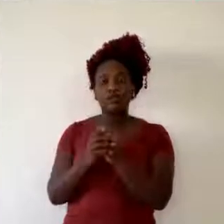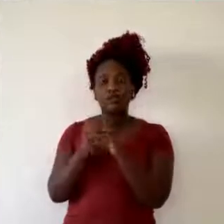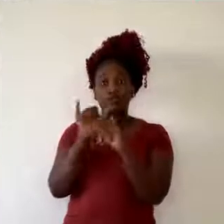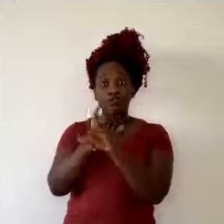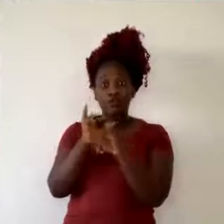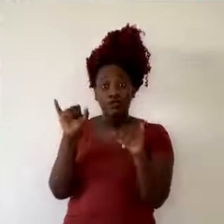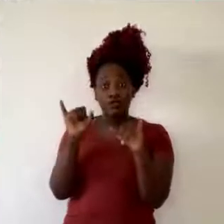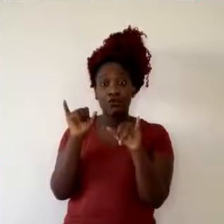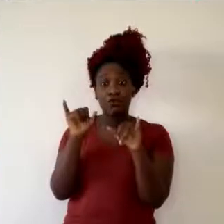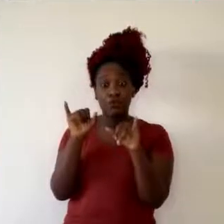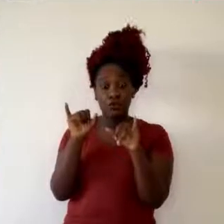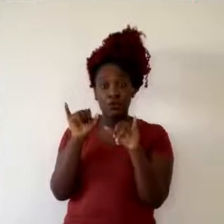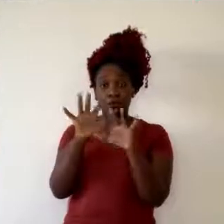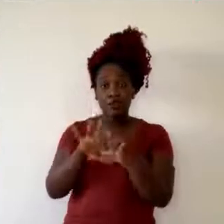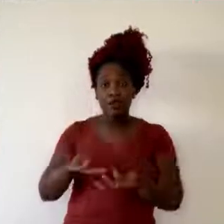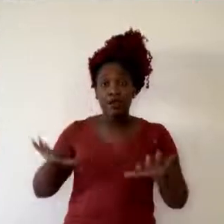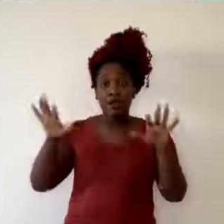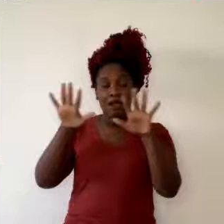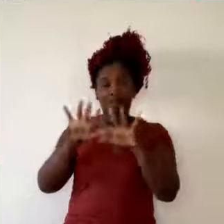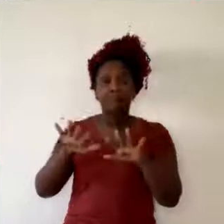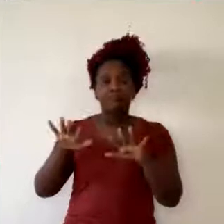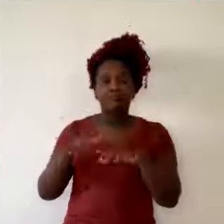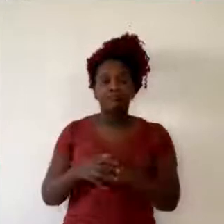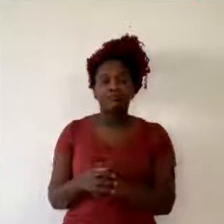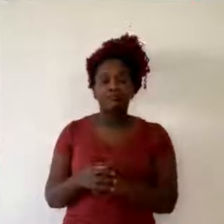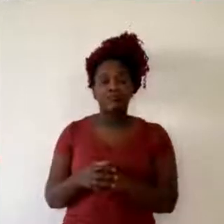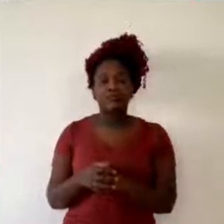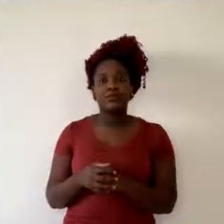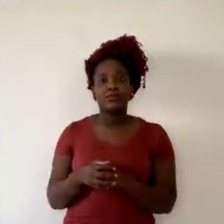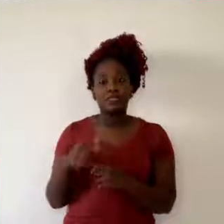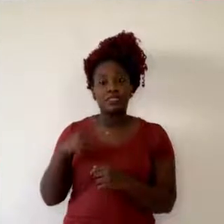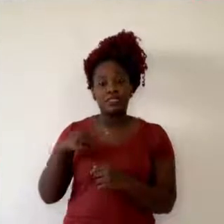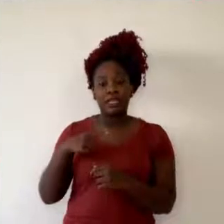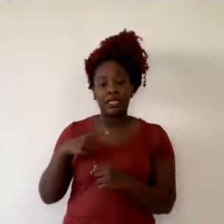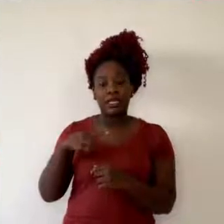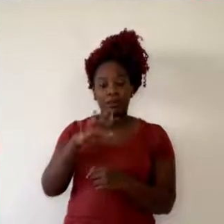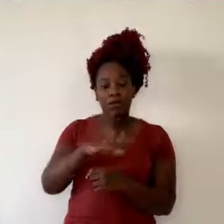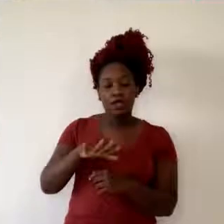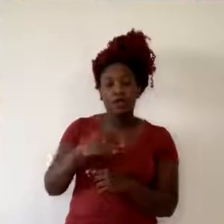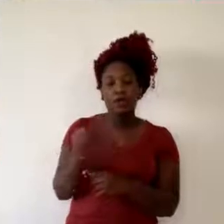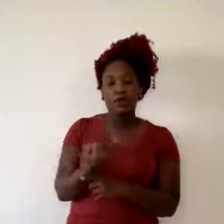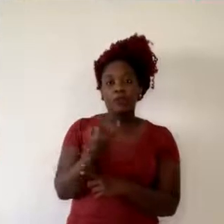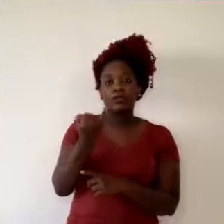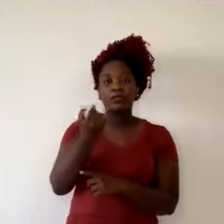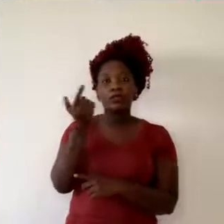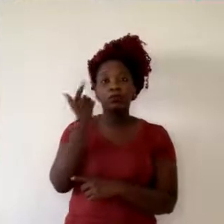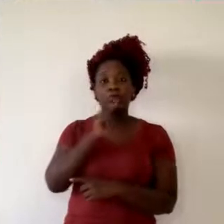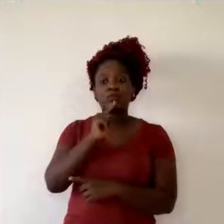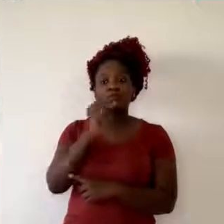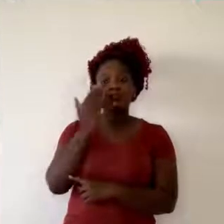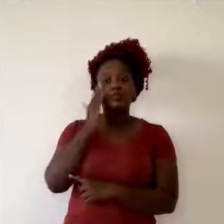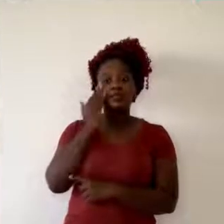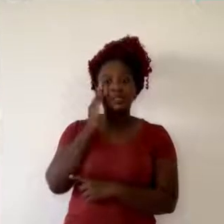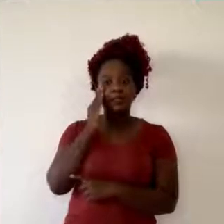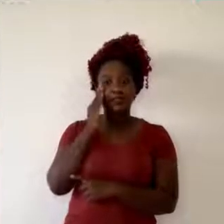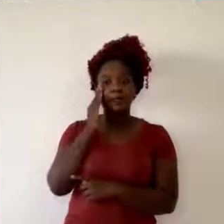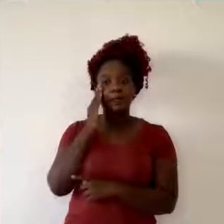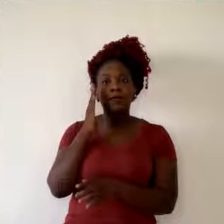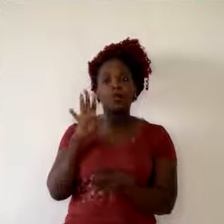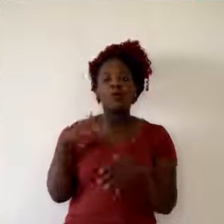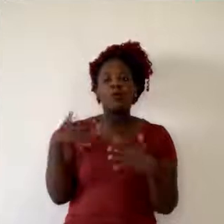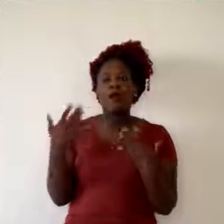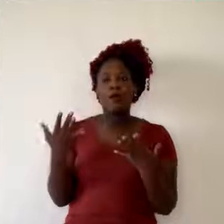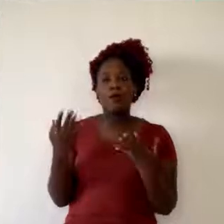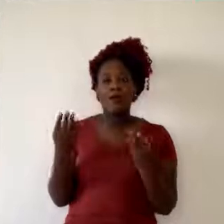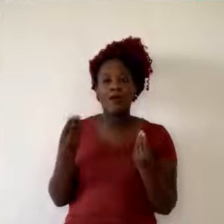in national networks unexplained. So this is the dimension in terms